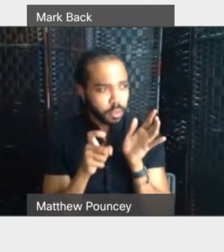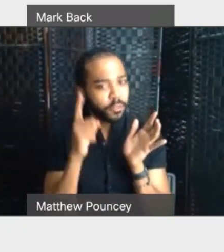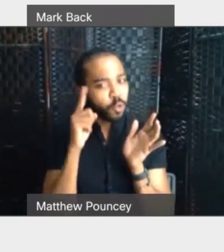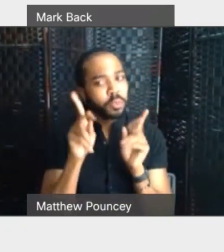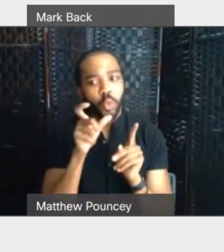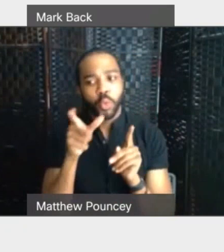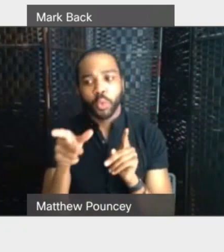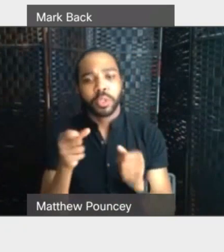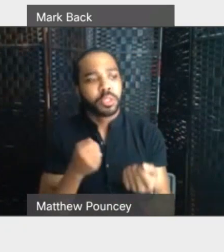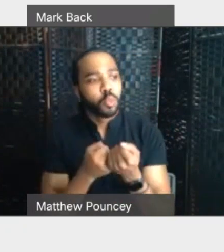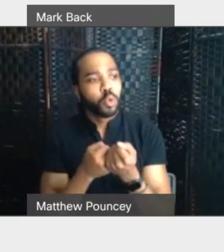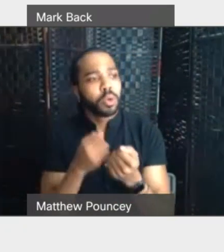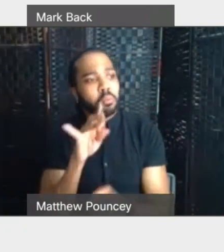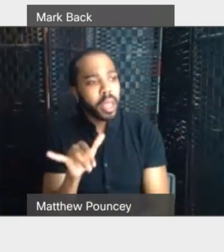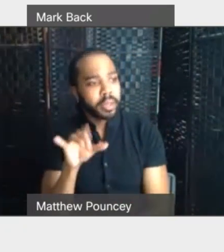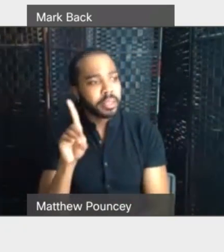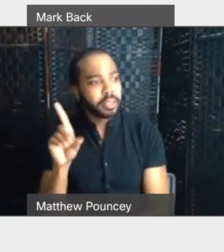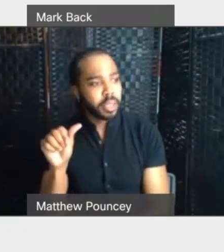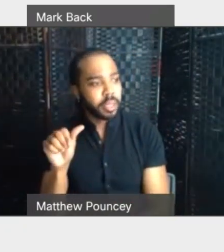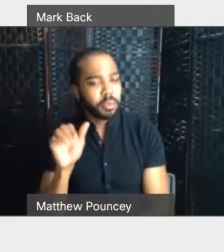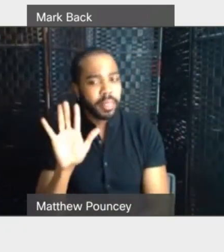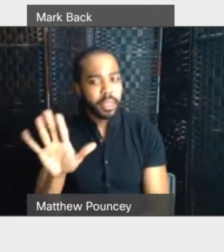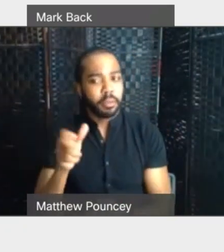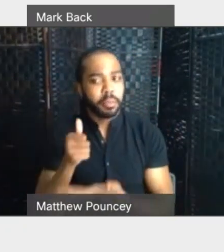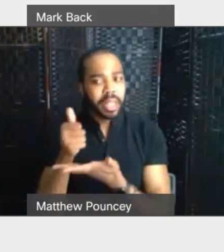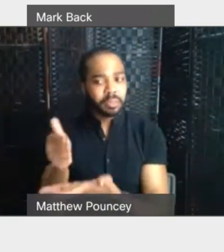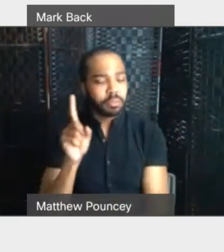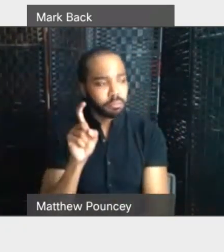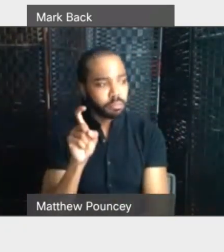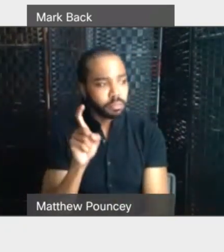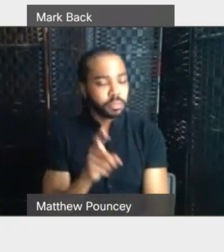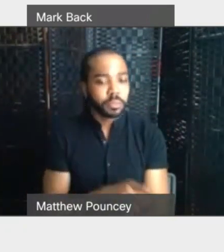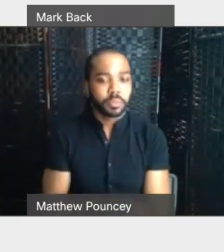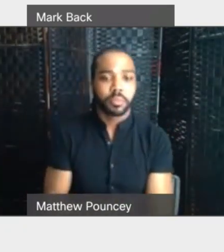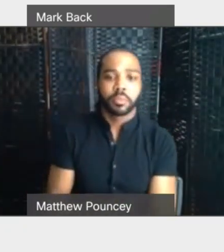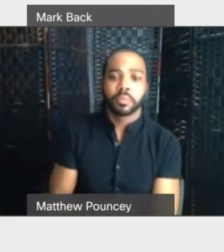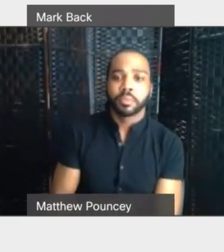supported by DDA in their placements?